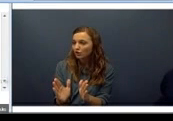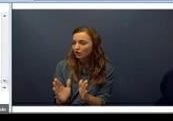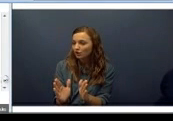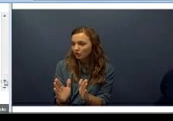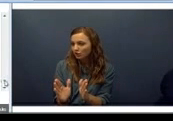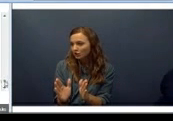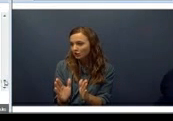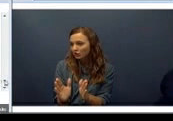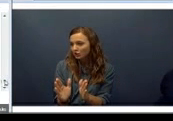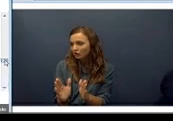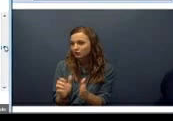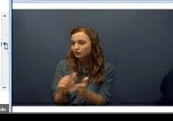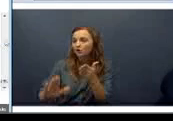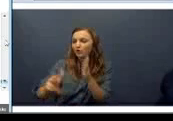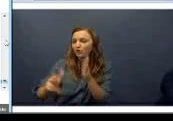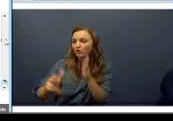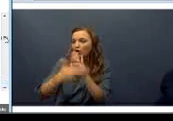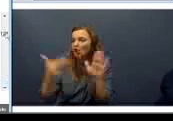tend to,